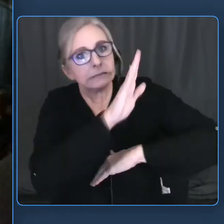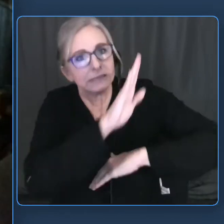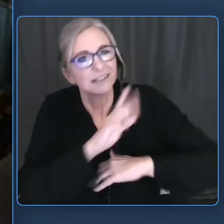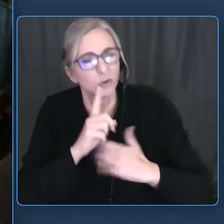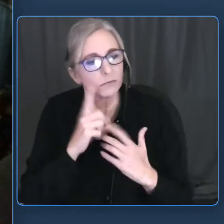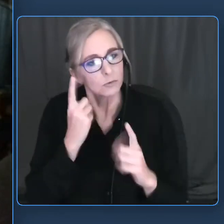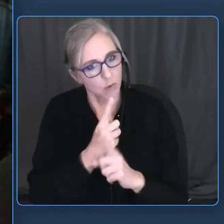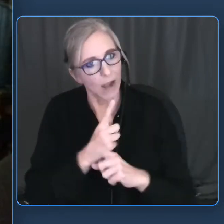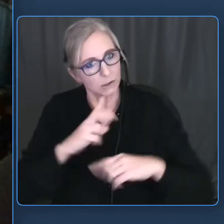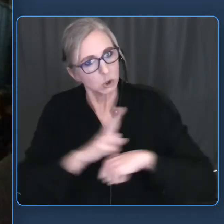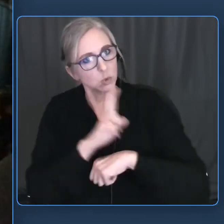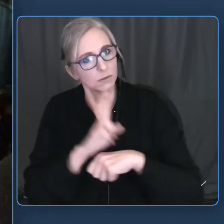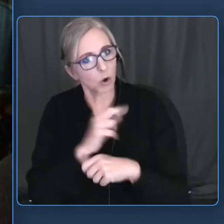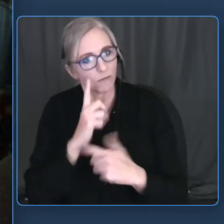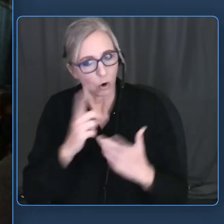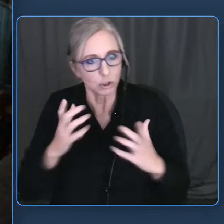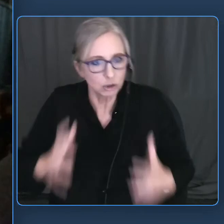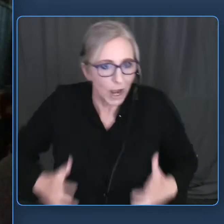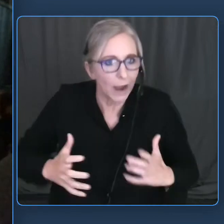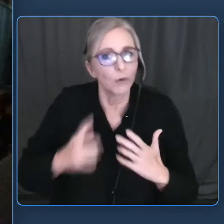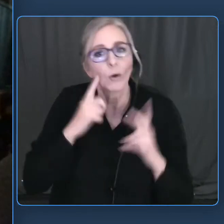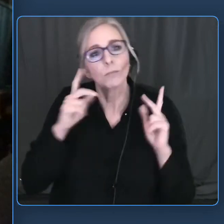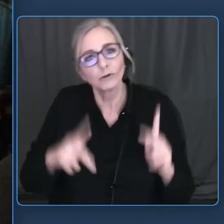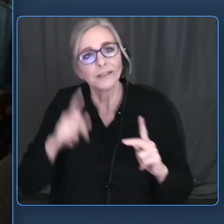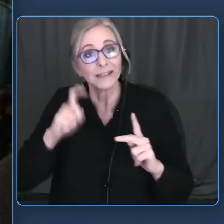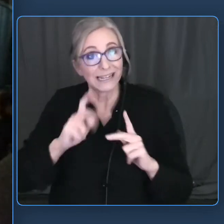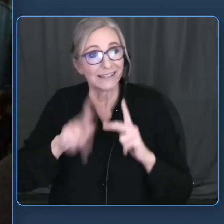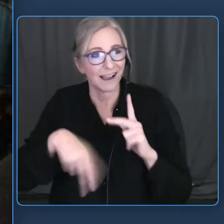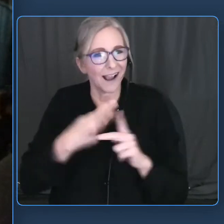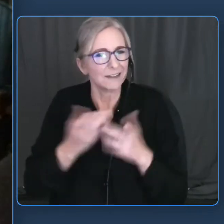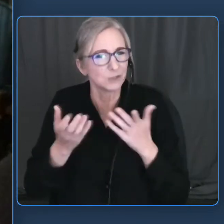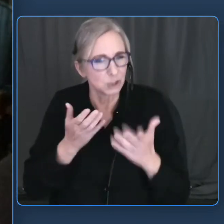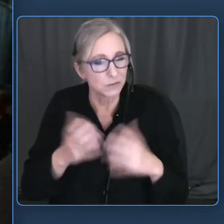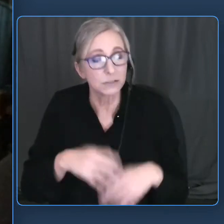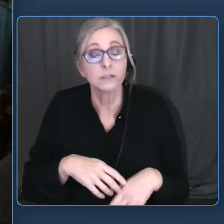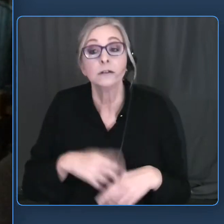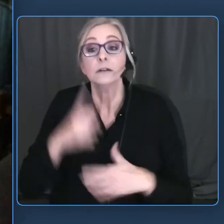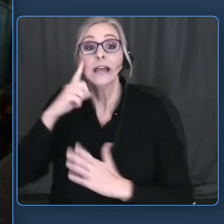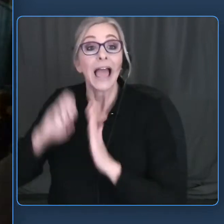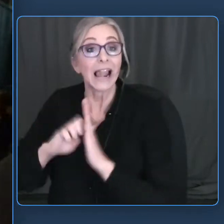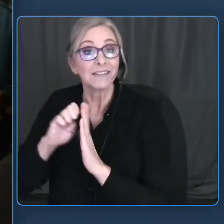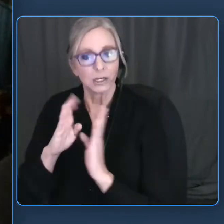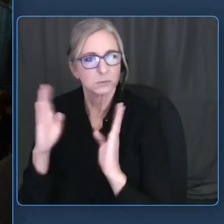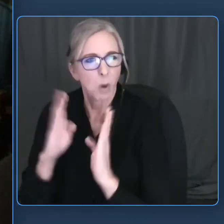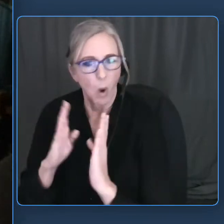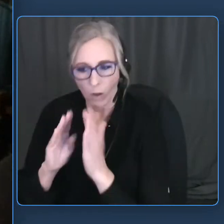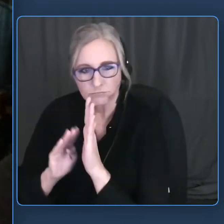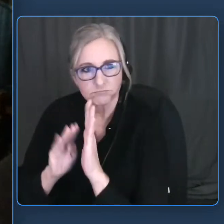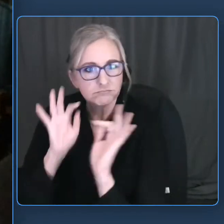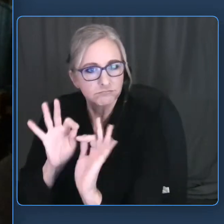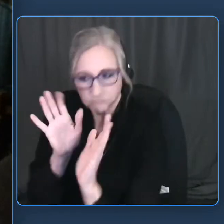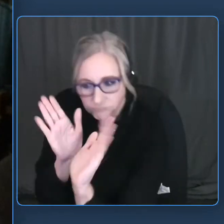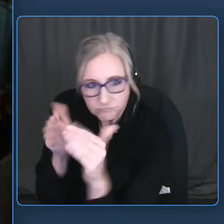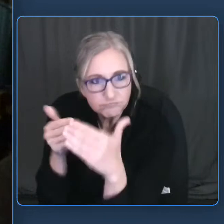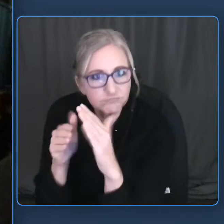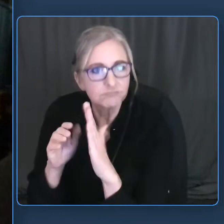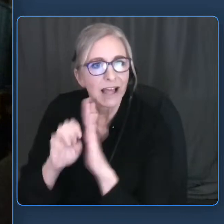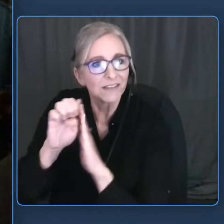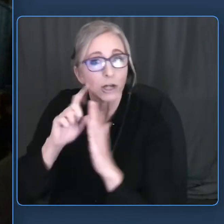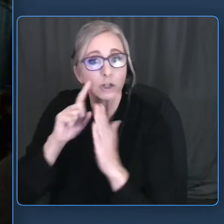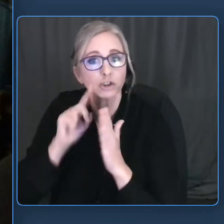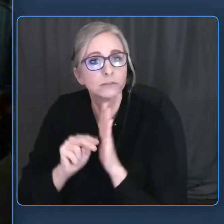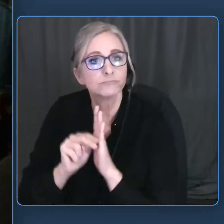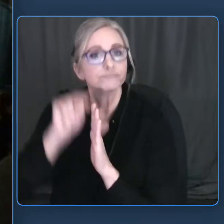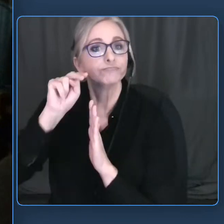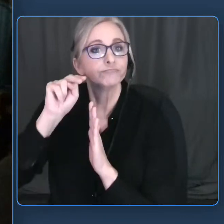a chair, per se, or someone who would need that kind of service, as opposed to the elevator where you would just get in and be lifted up